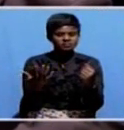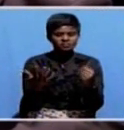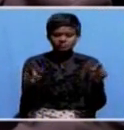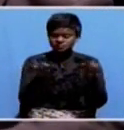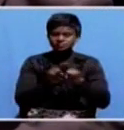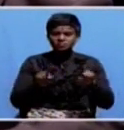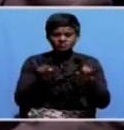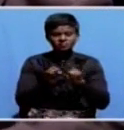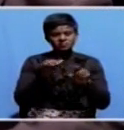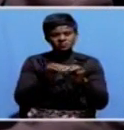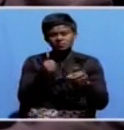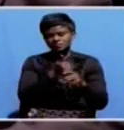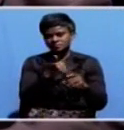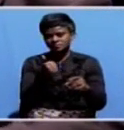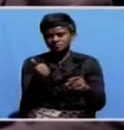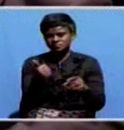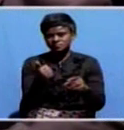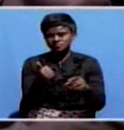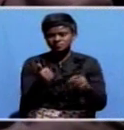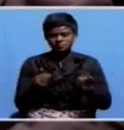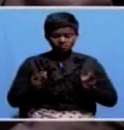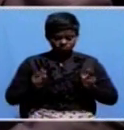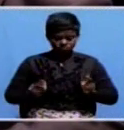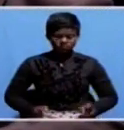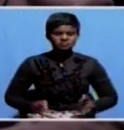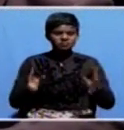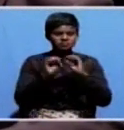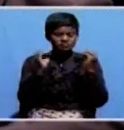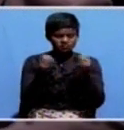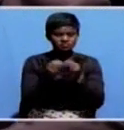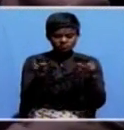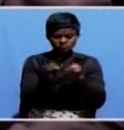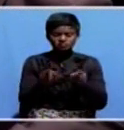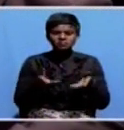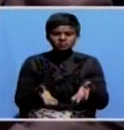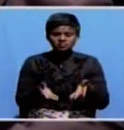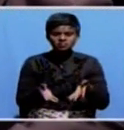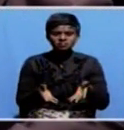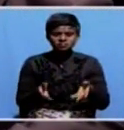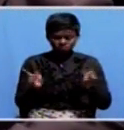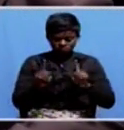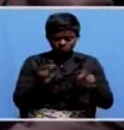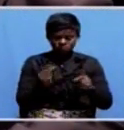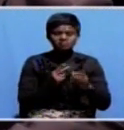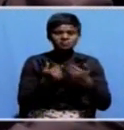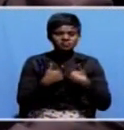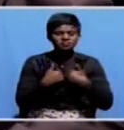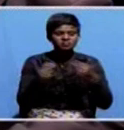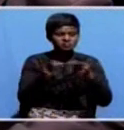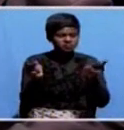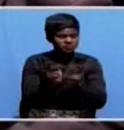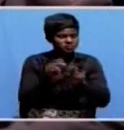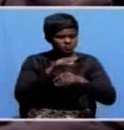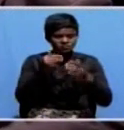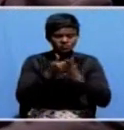in any human organization, even here where we are. With all